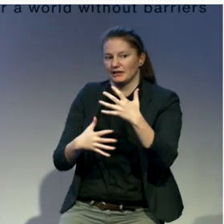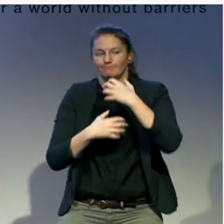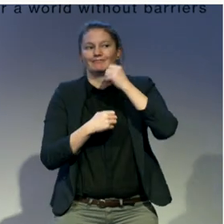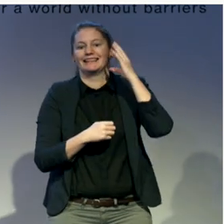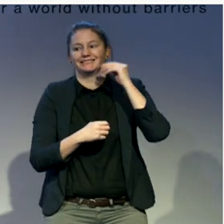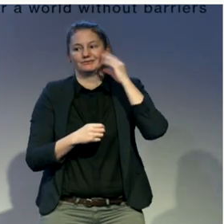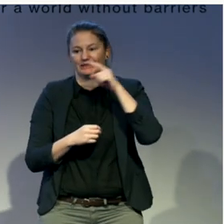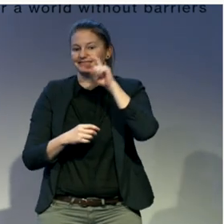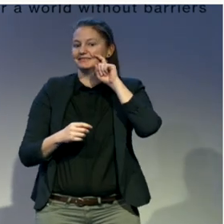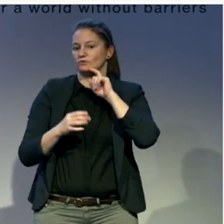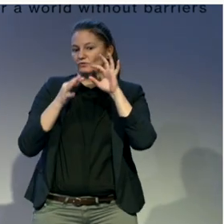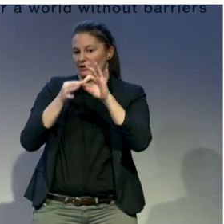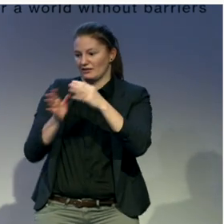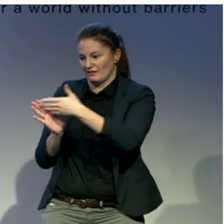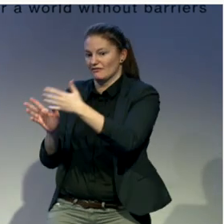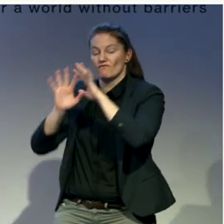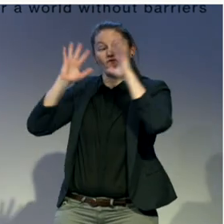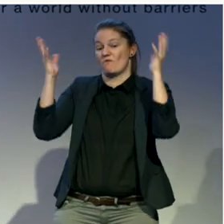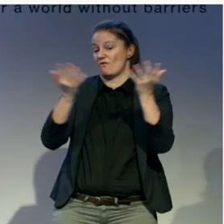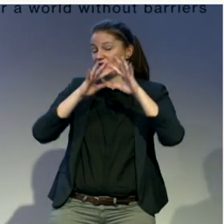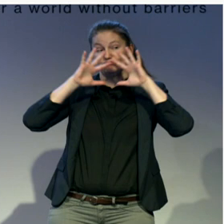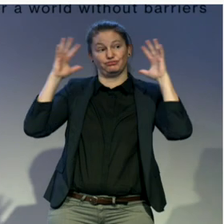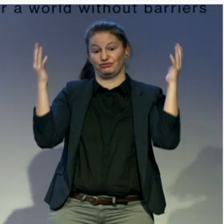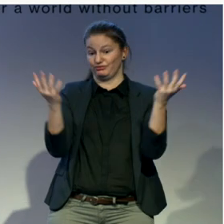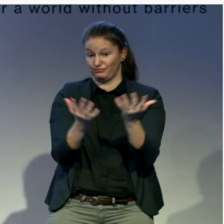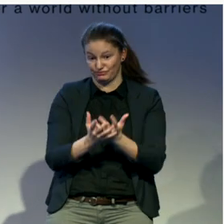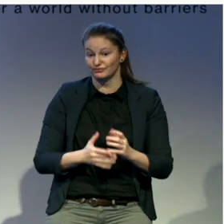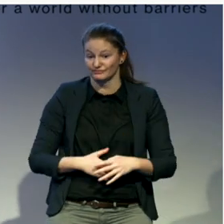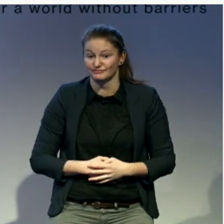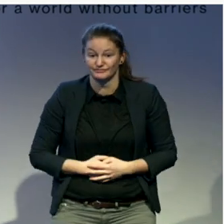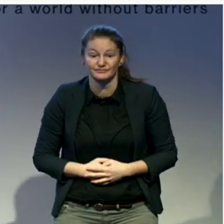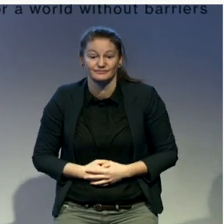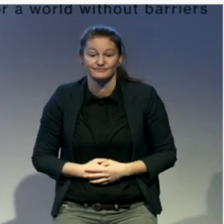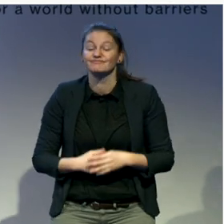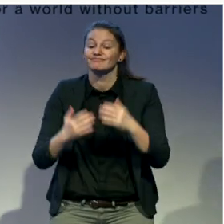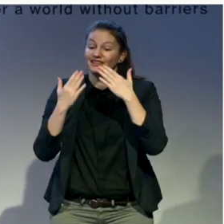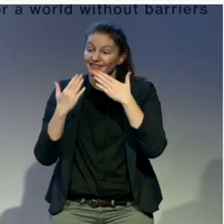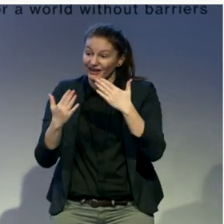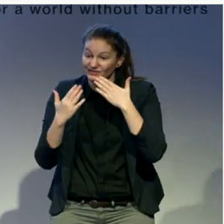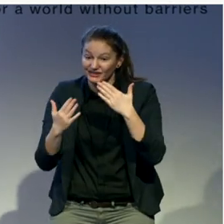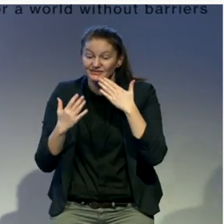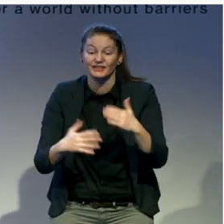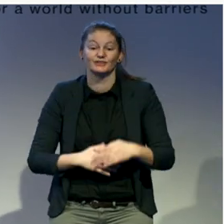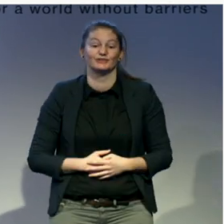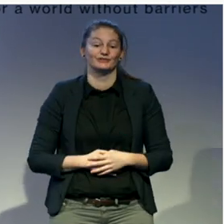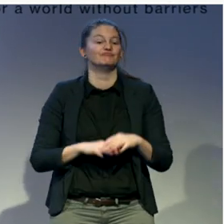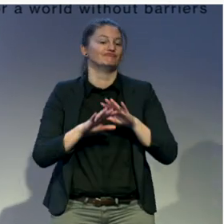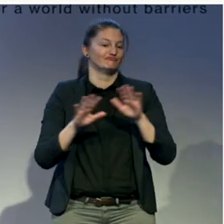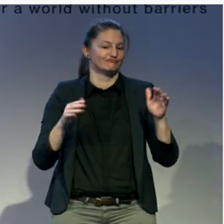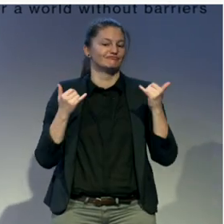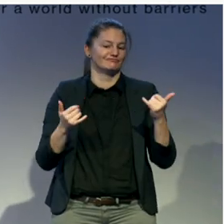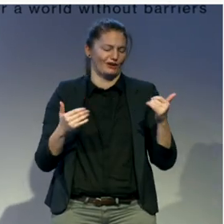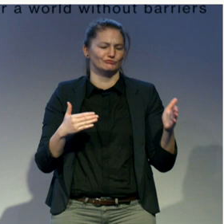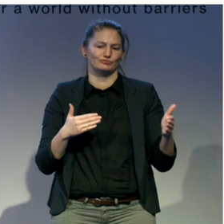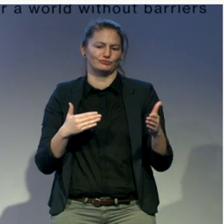Thank you very much. Should we close our session? I thank you all of the participants for your